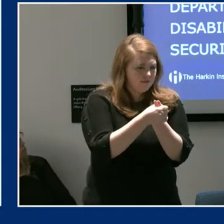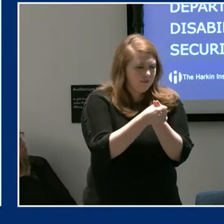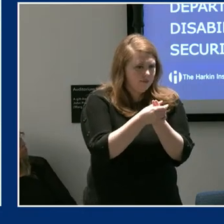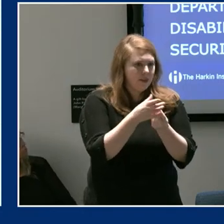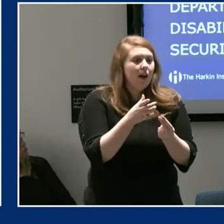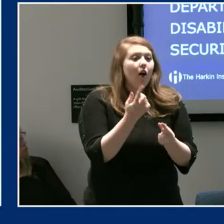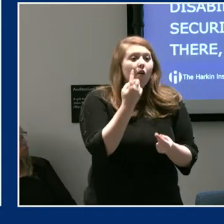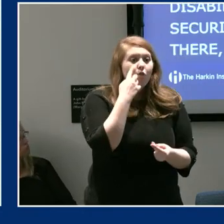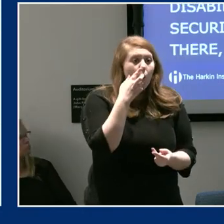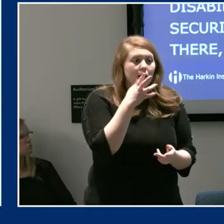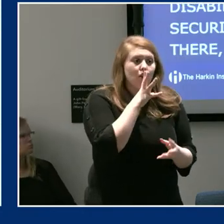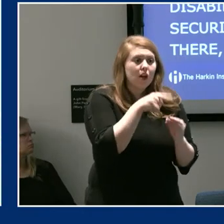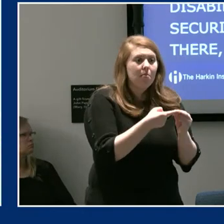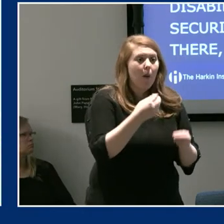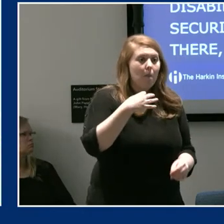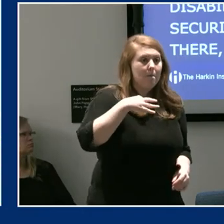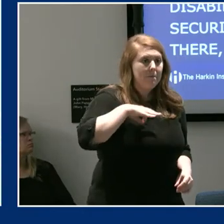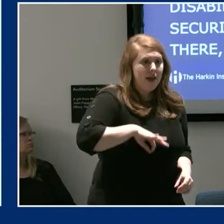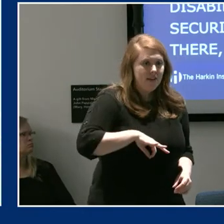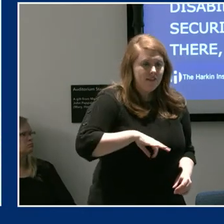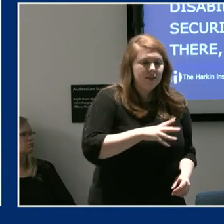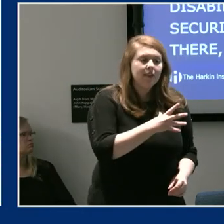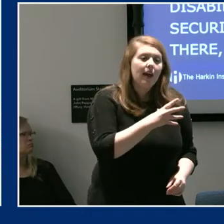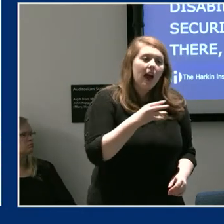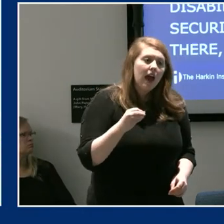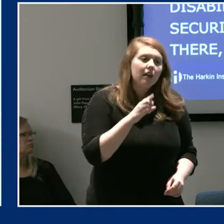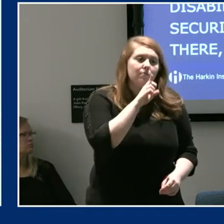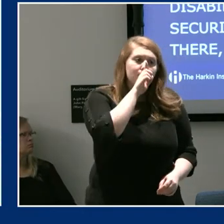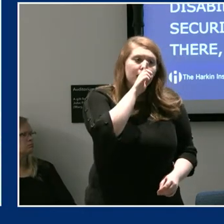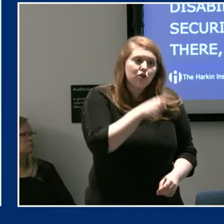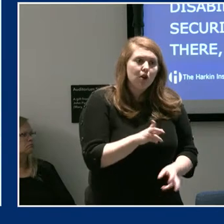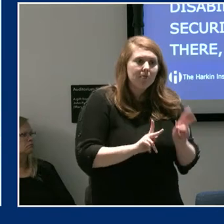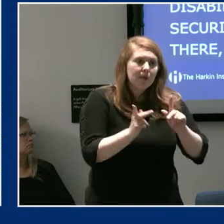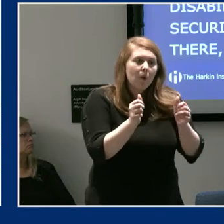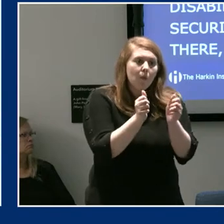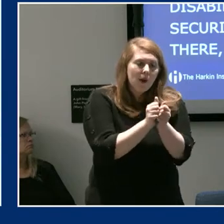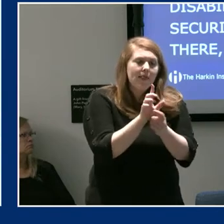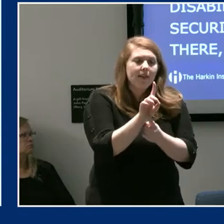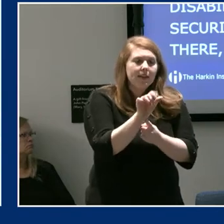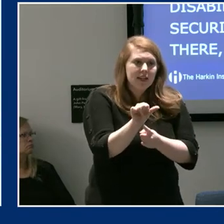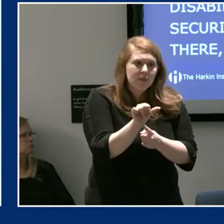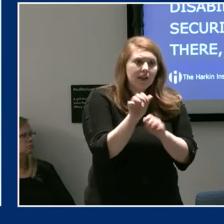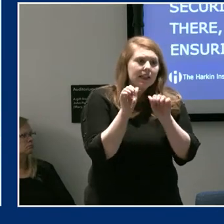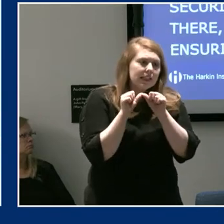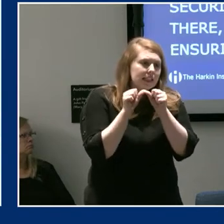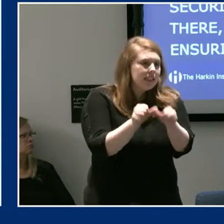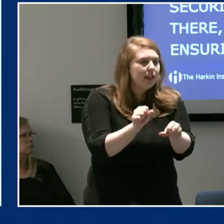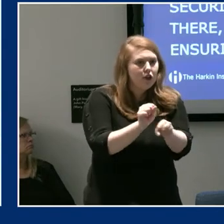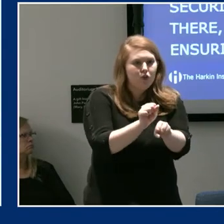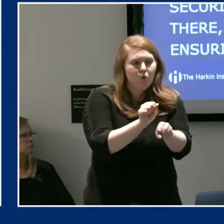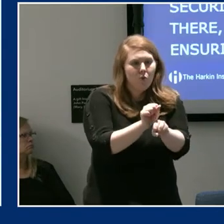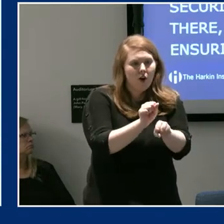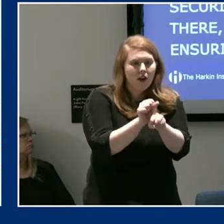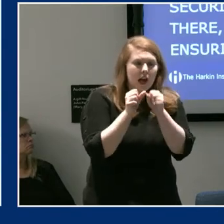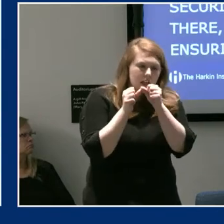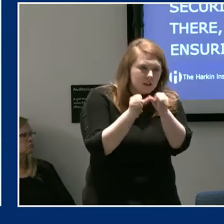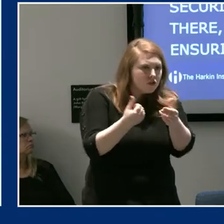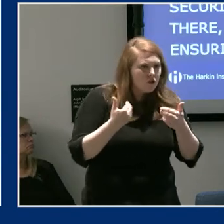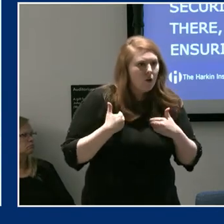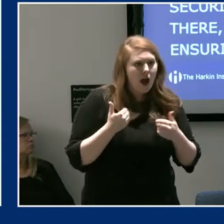the benefits, but also ensuring that people with disabilities can continue to work. Absolutely. And be